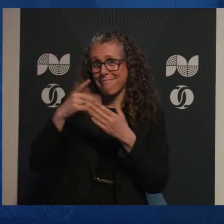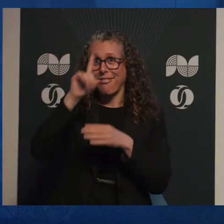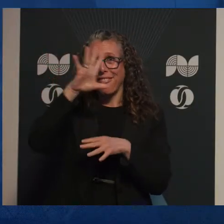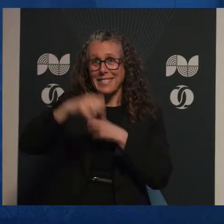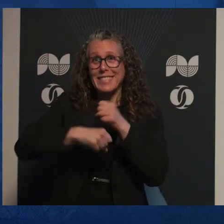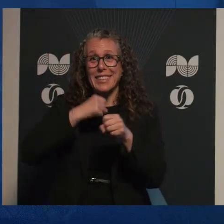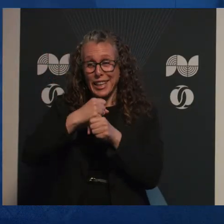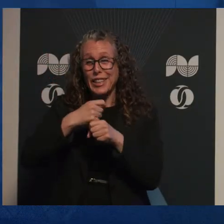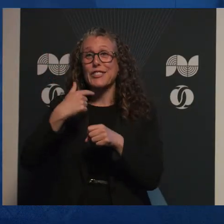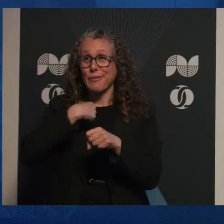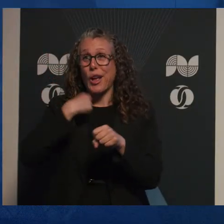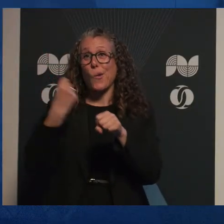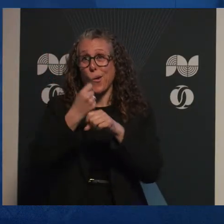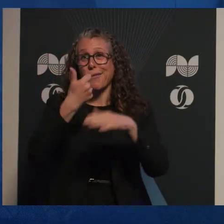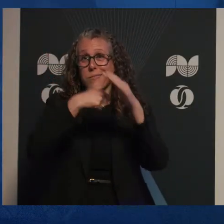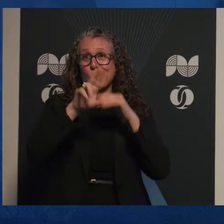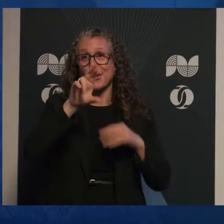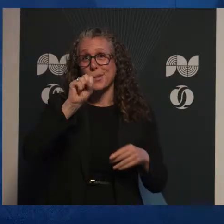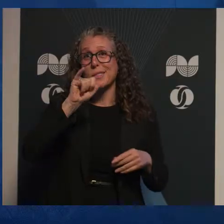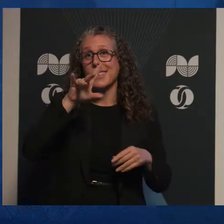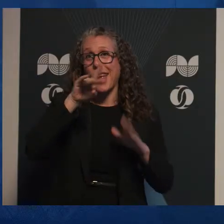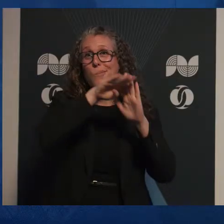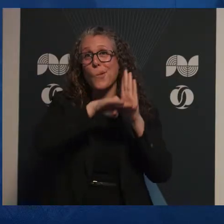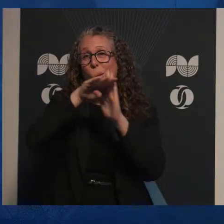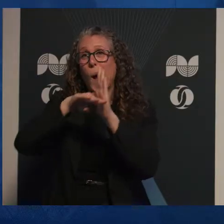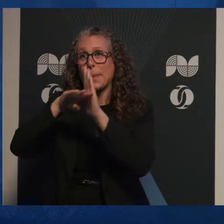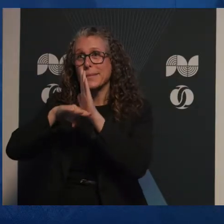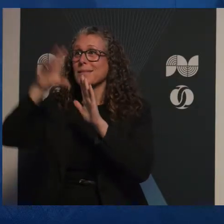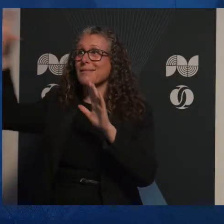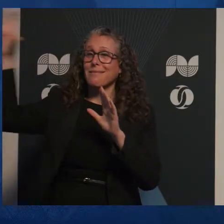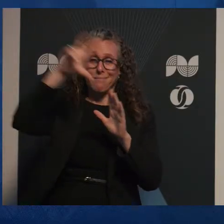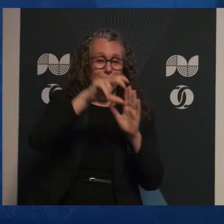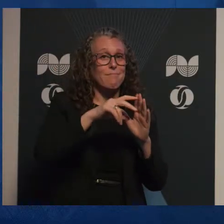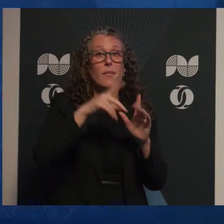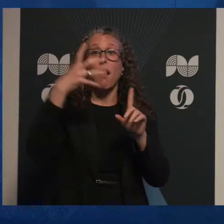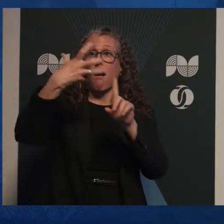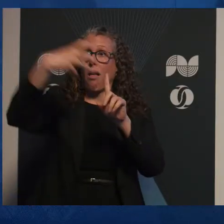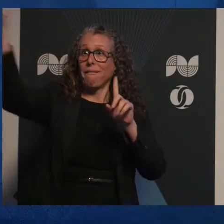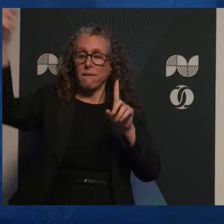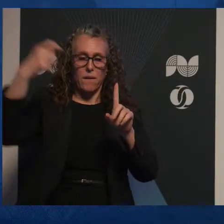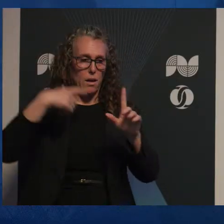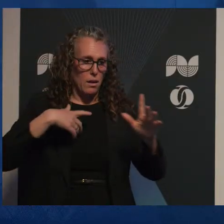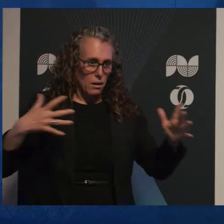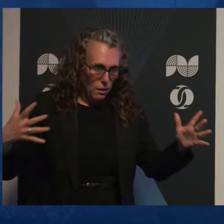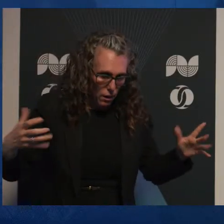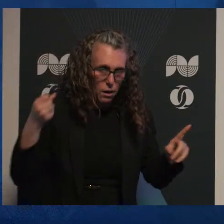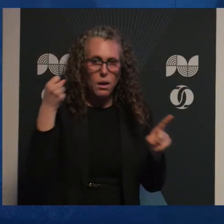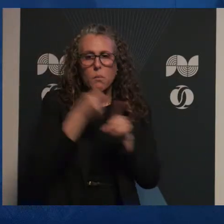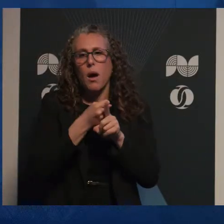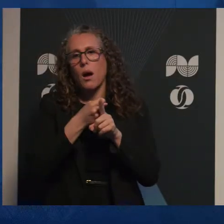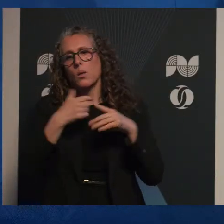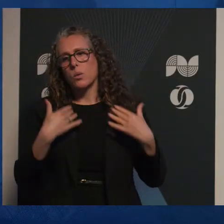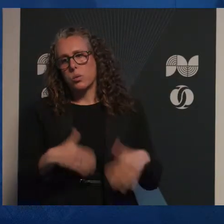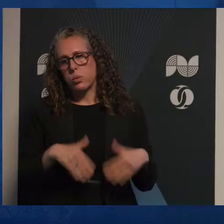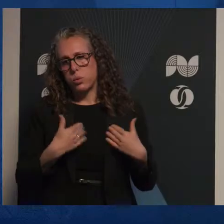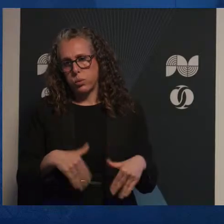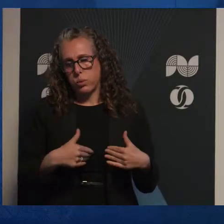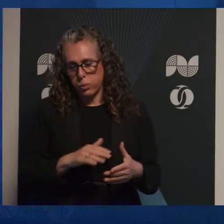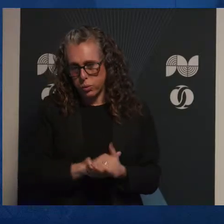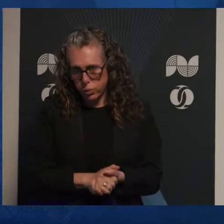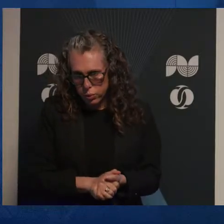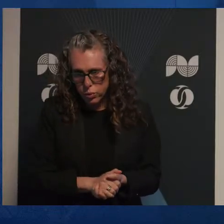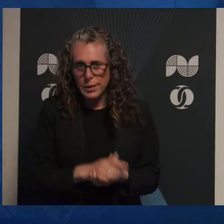so I can speak firsthand. You know, the impact on Moldova has been tremendous. On the democratic